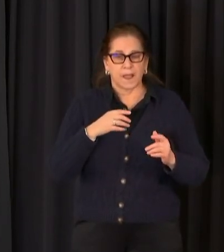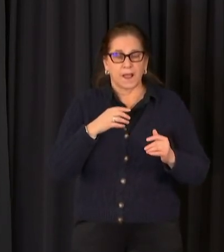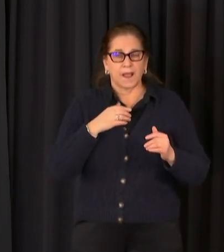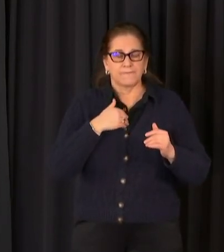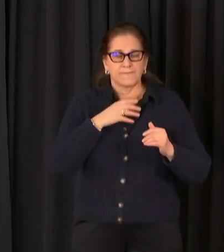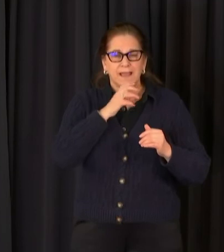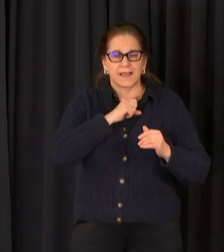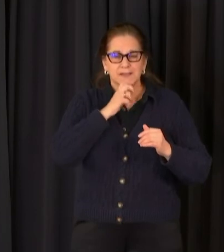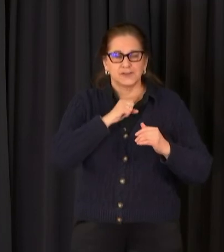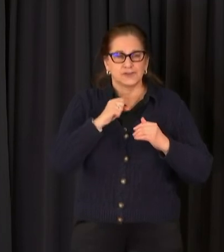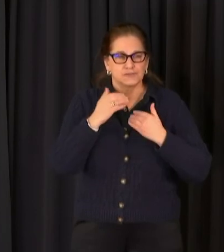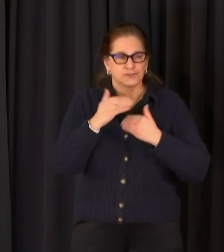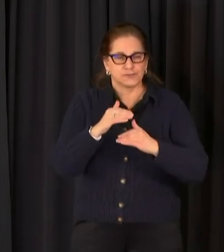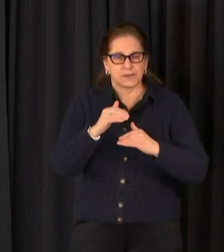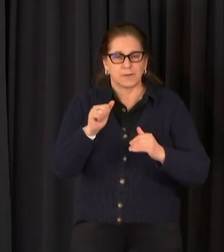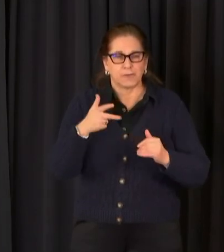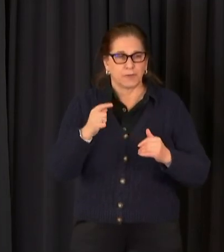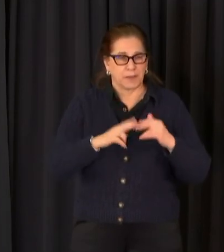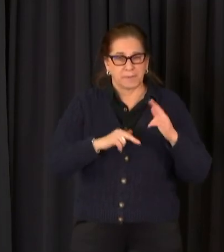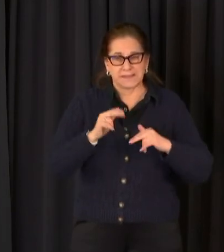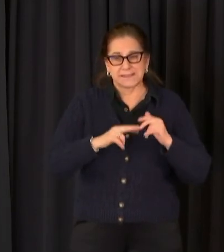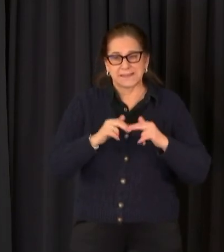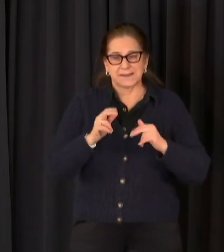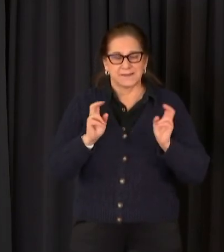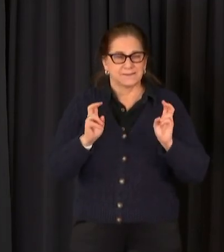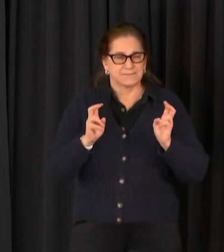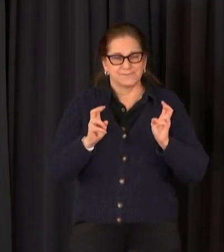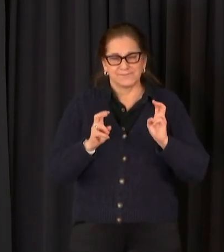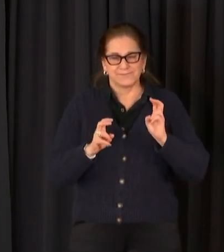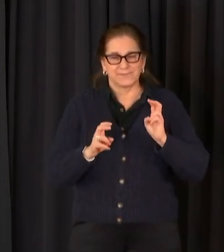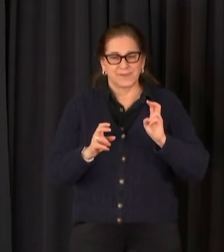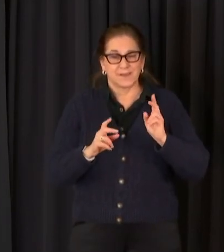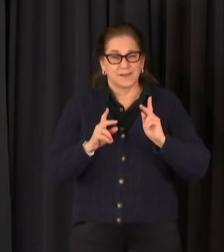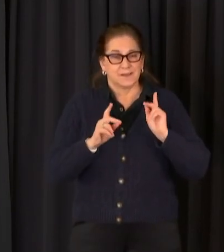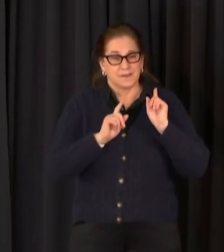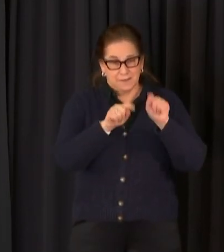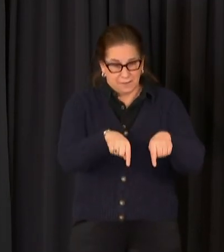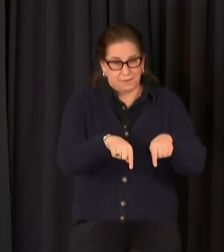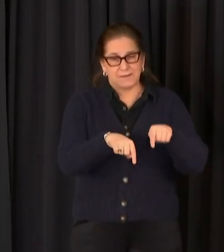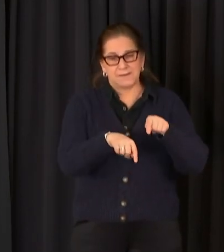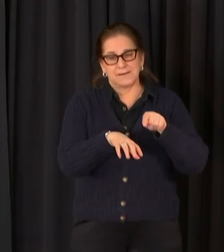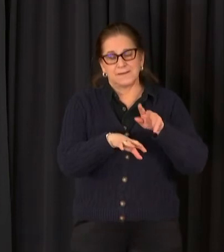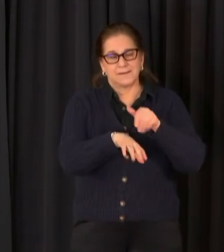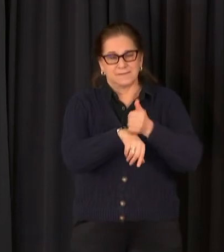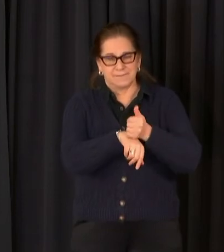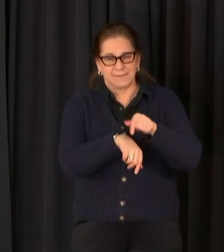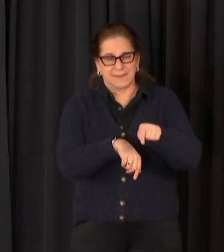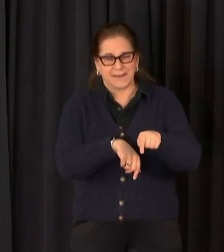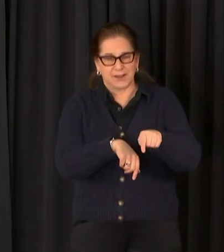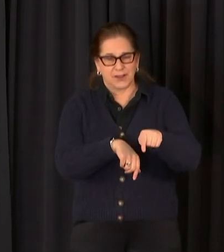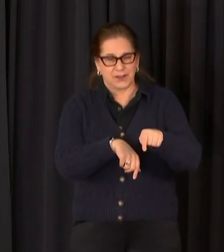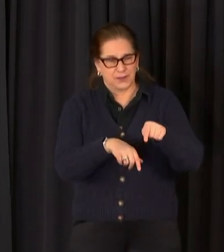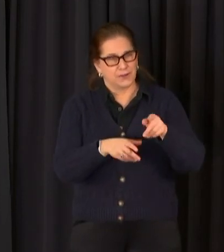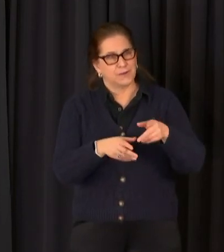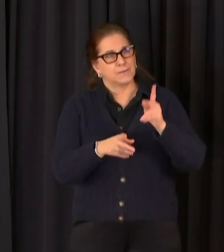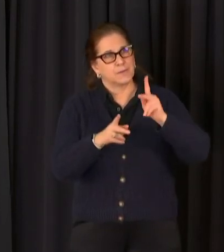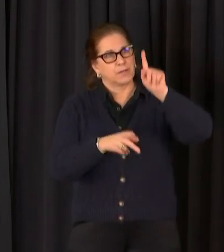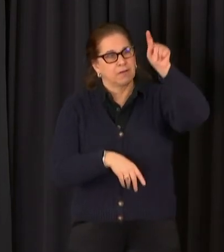buildings where the number of individuals who are in those buildings is high enough or sufficient enough for us to logistically manage the vaccine on